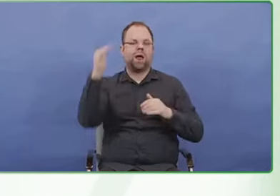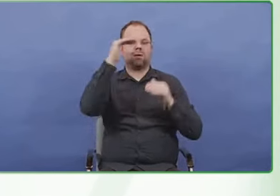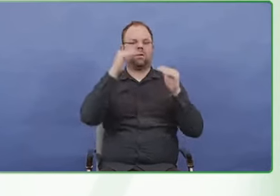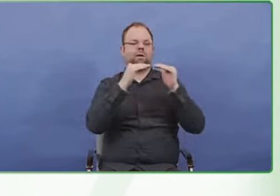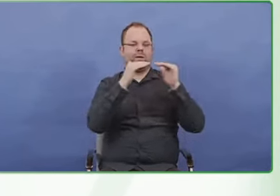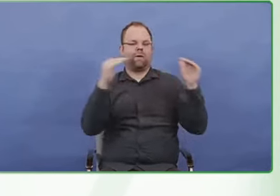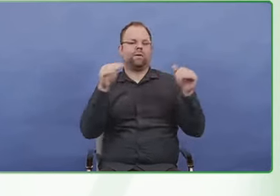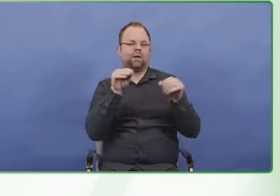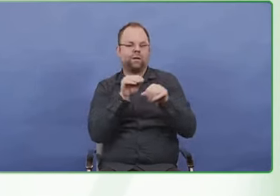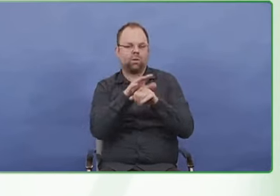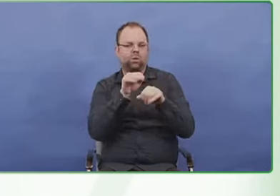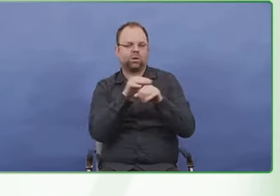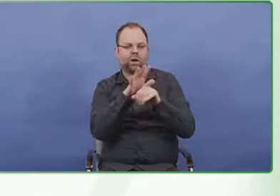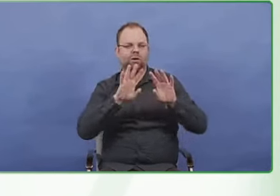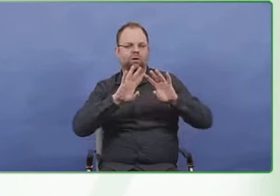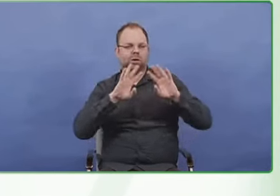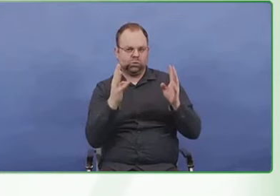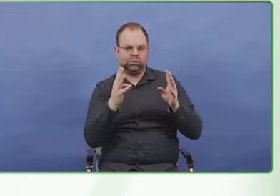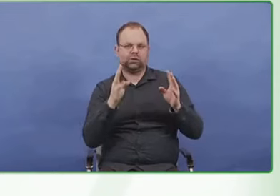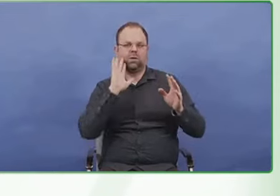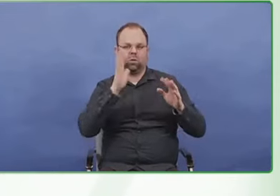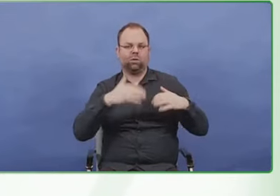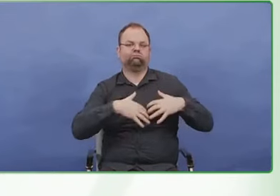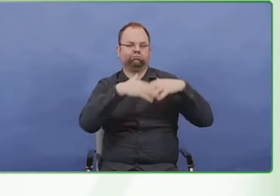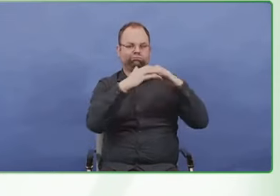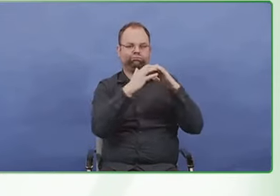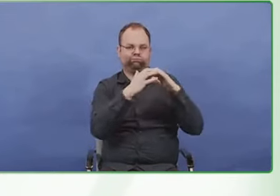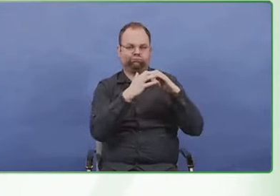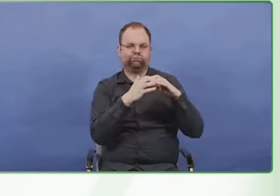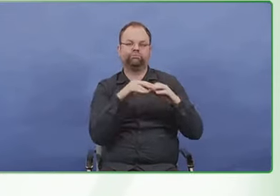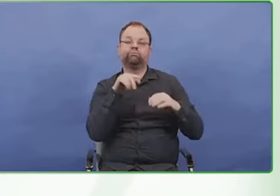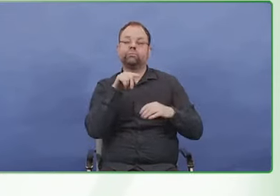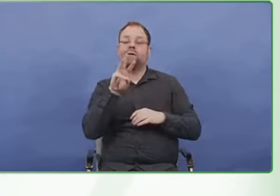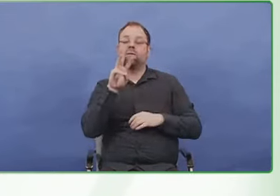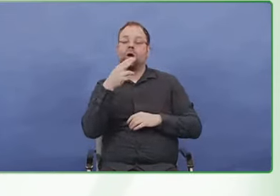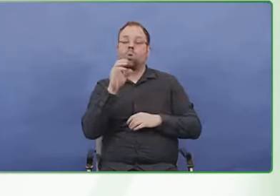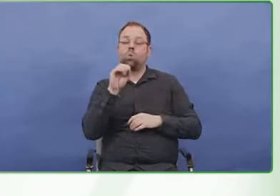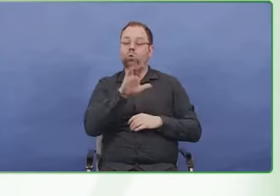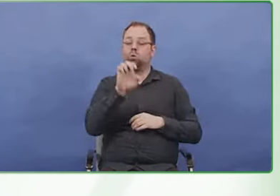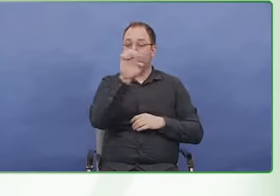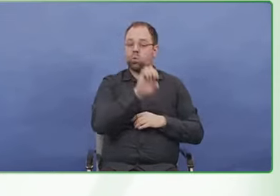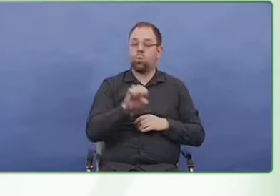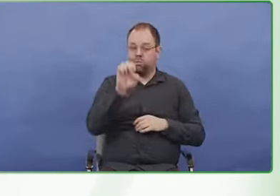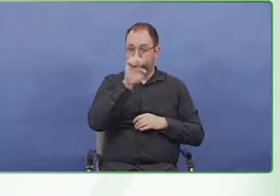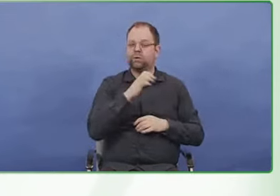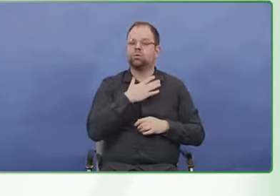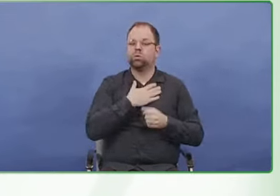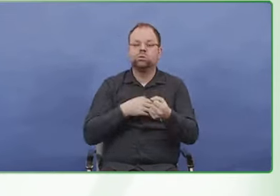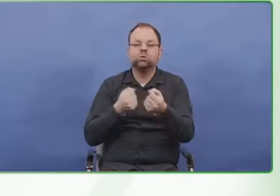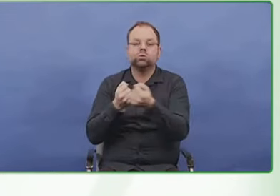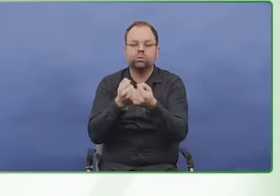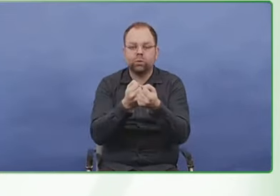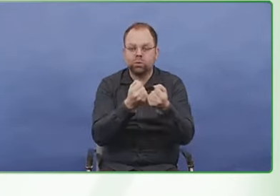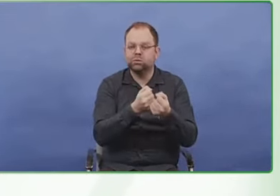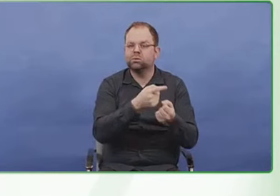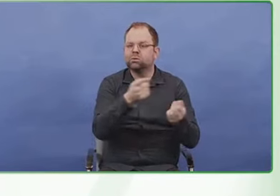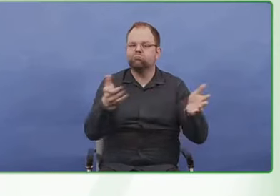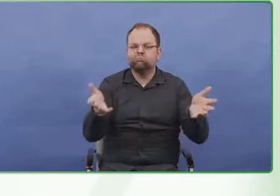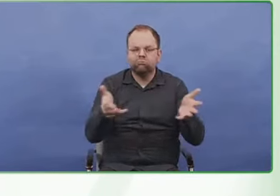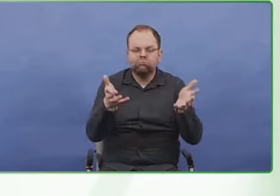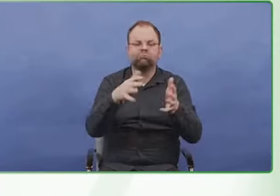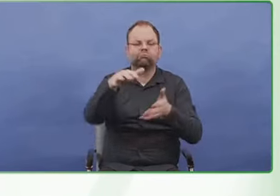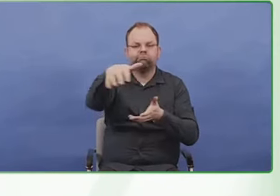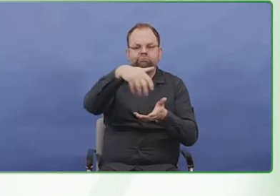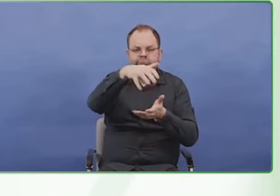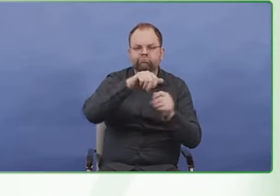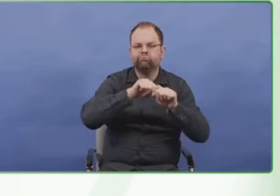in assisting member states in achieving their overall ambitions to be fully UNCRPD compliant. We will be